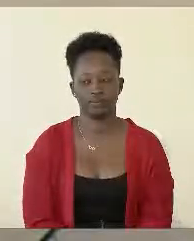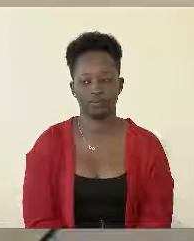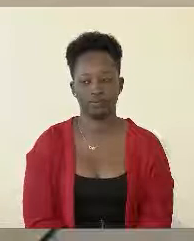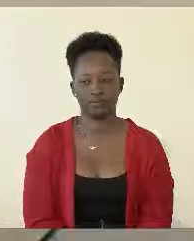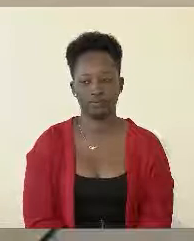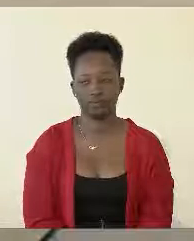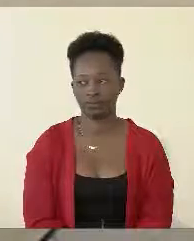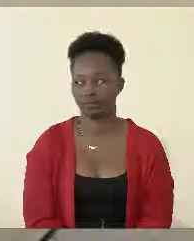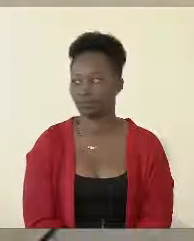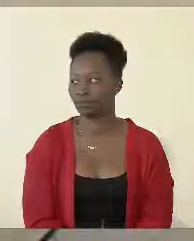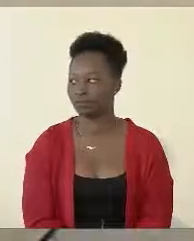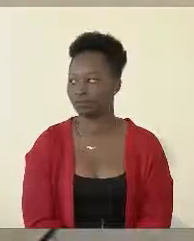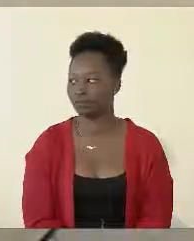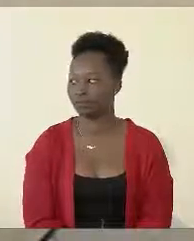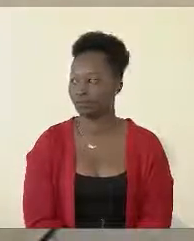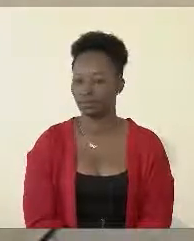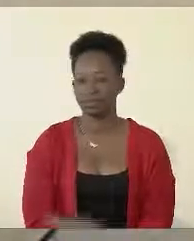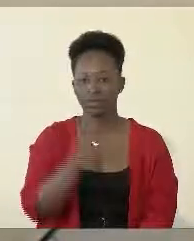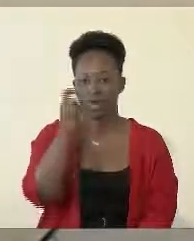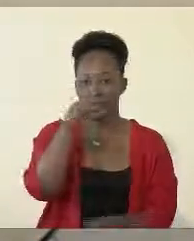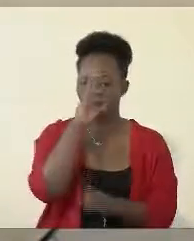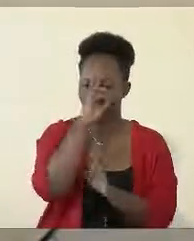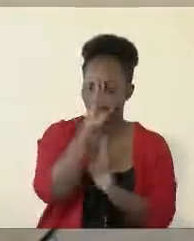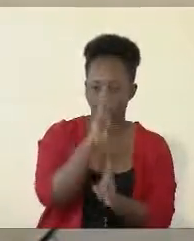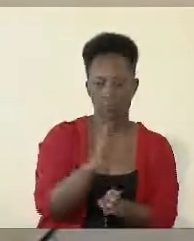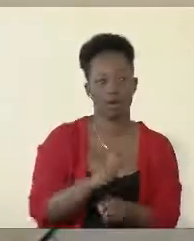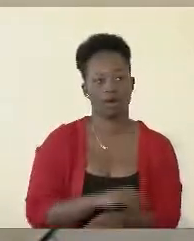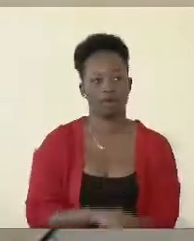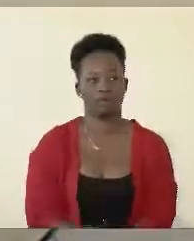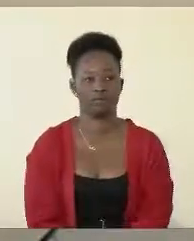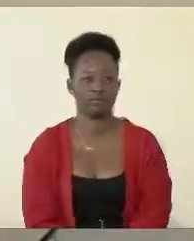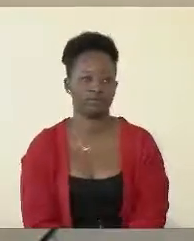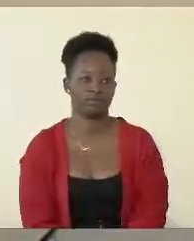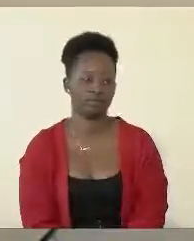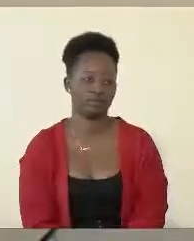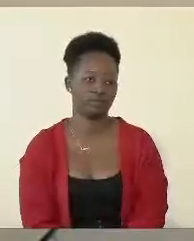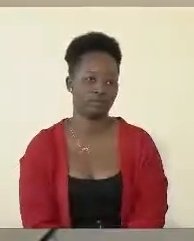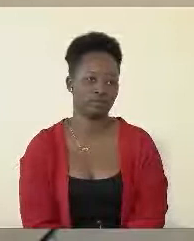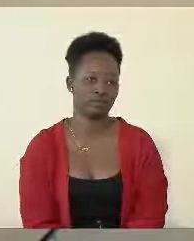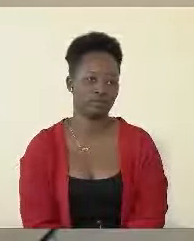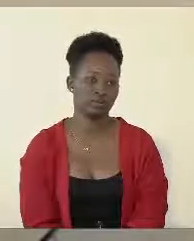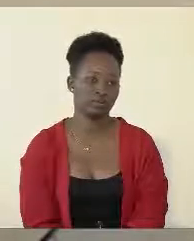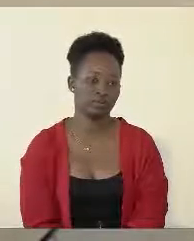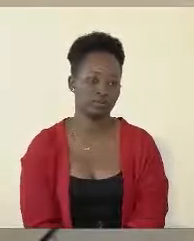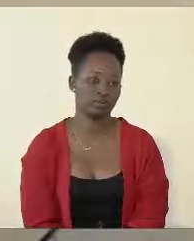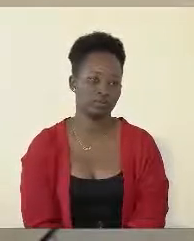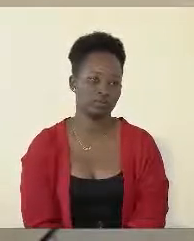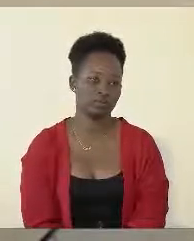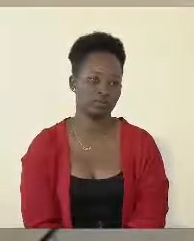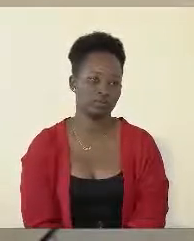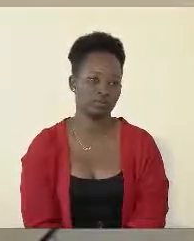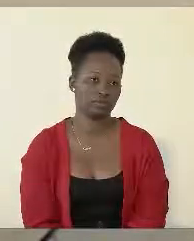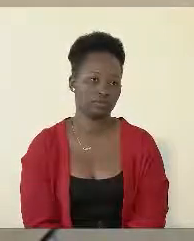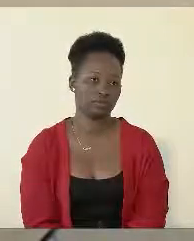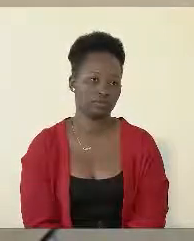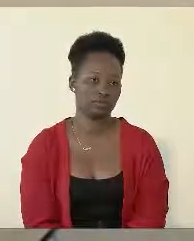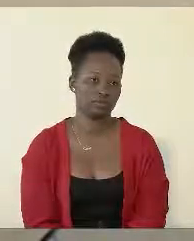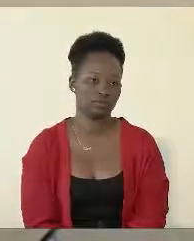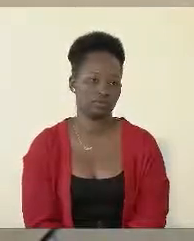gain respect and recognition. You are known. So to gain something, to gain